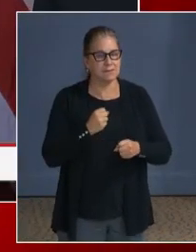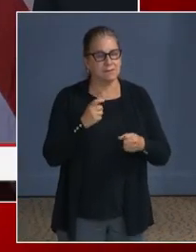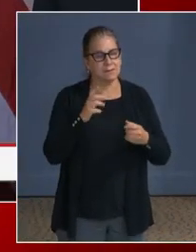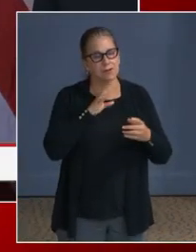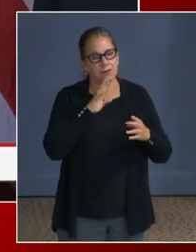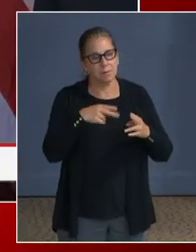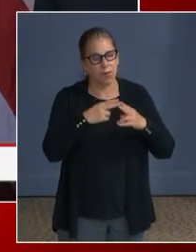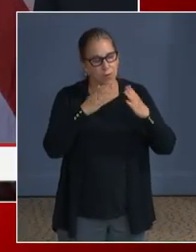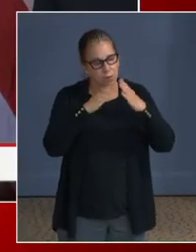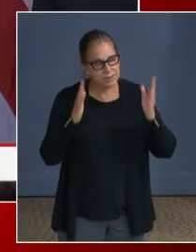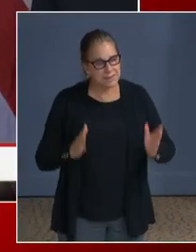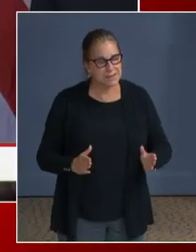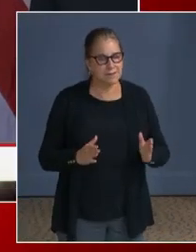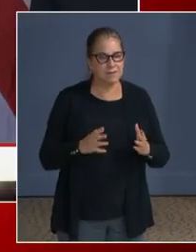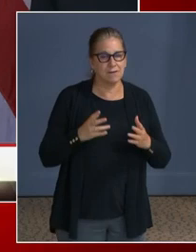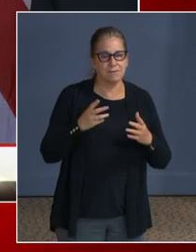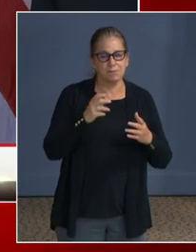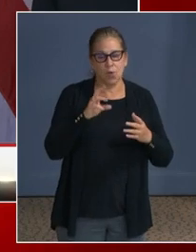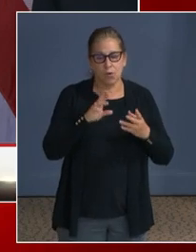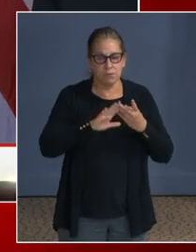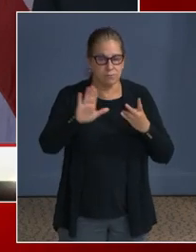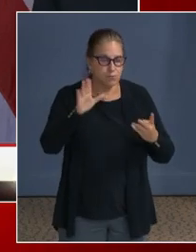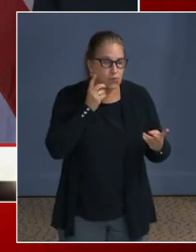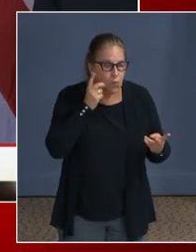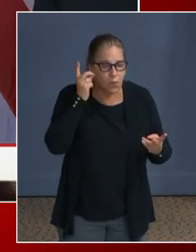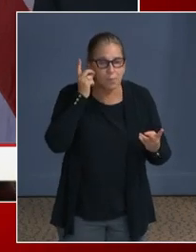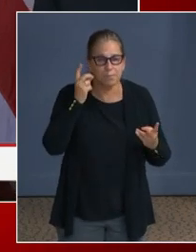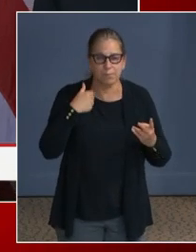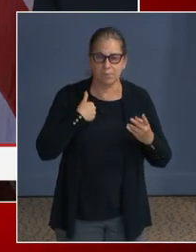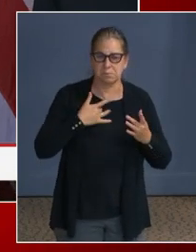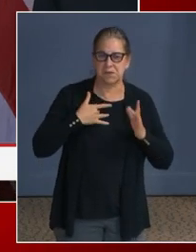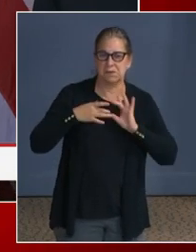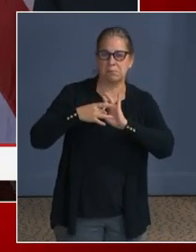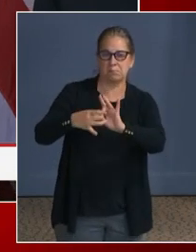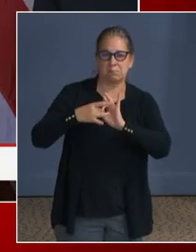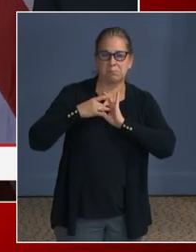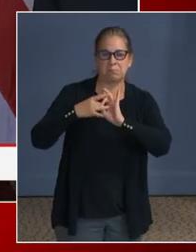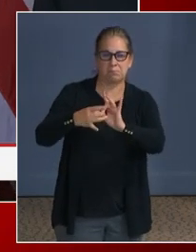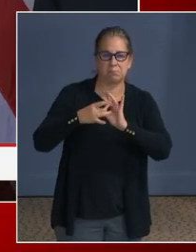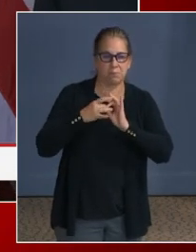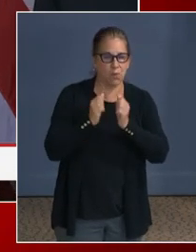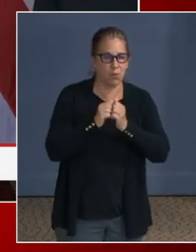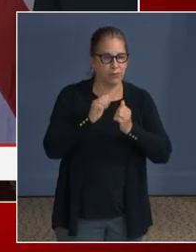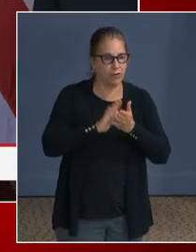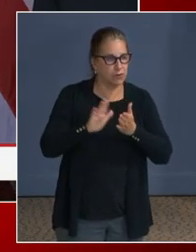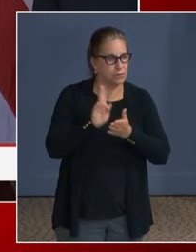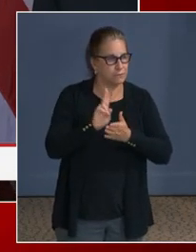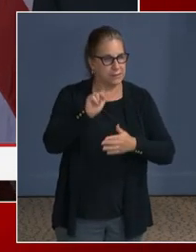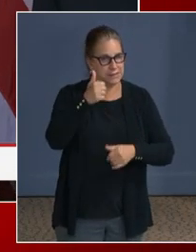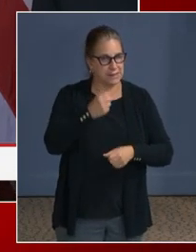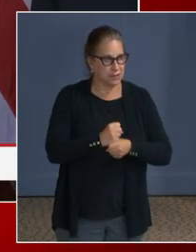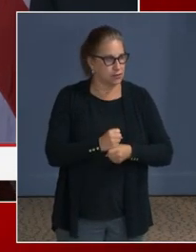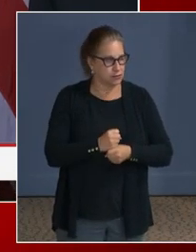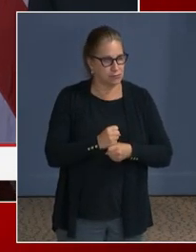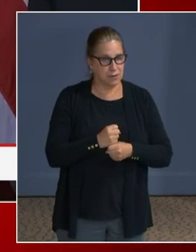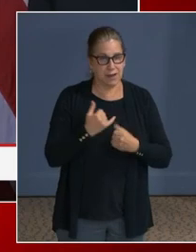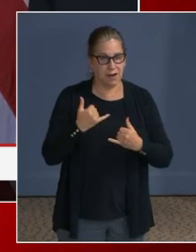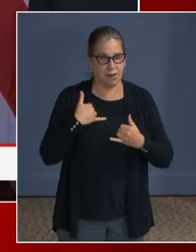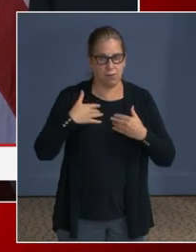that process for their reopen plan. So the DC Office of Planning has been the lead